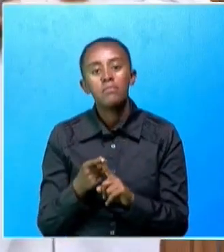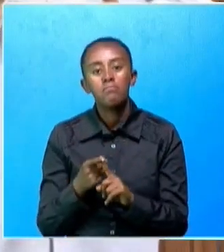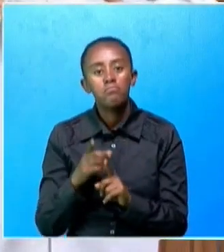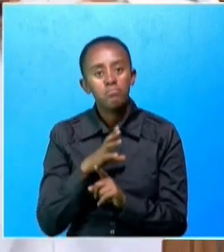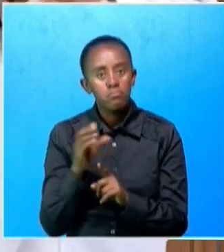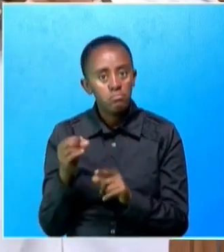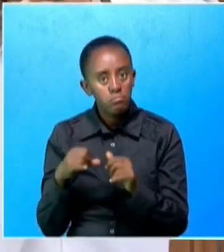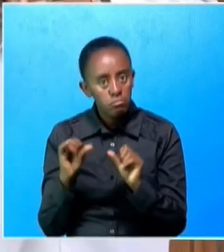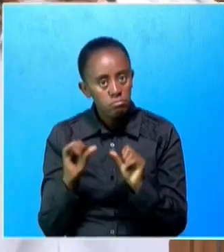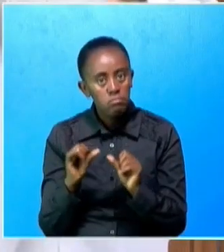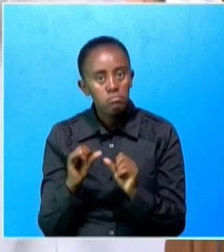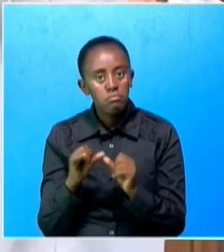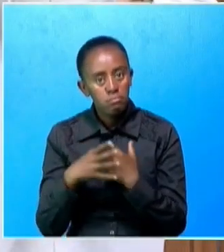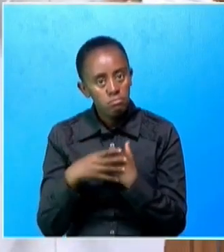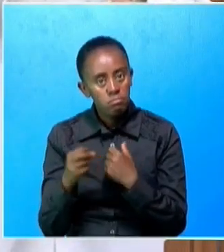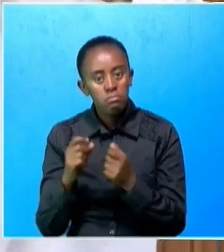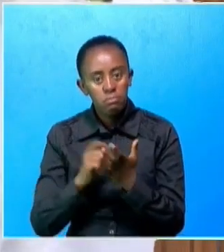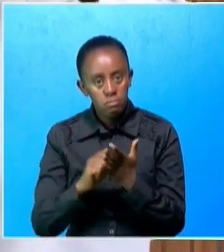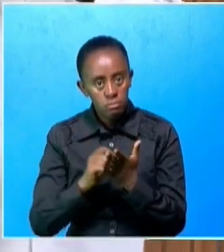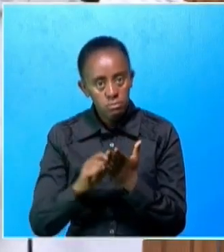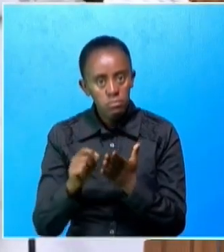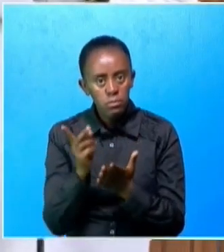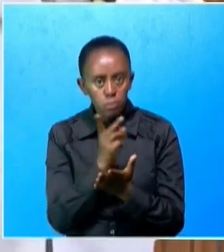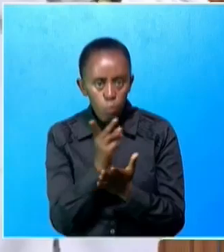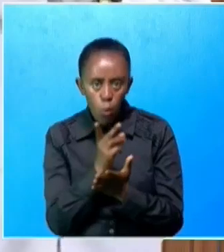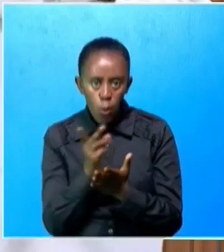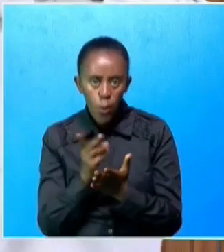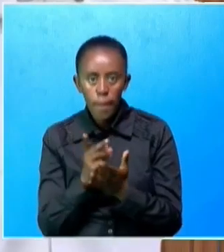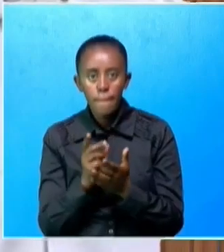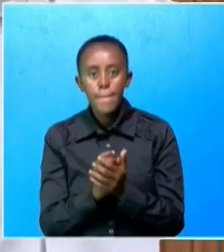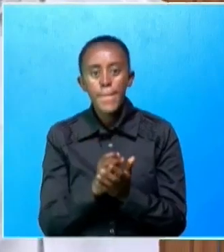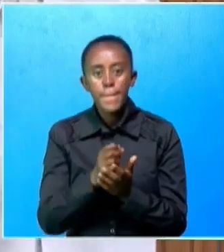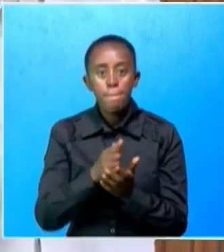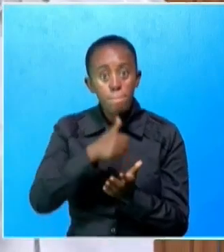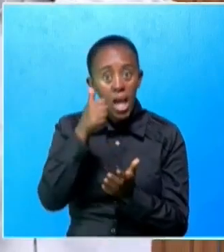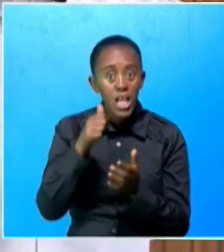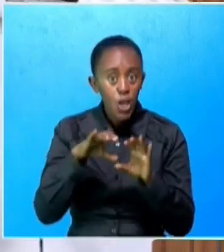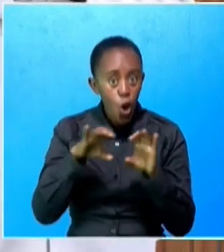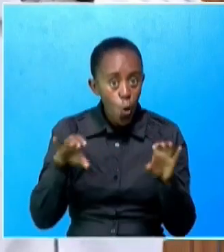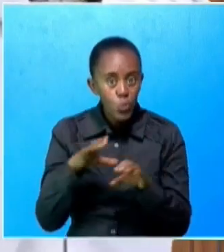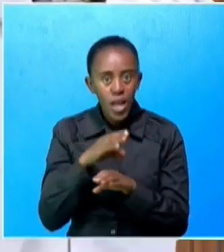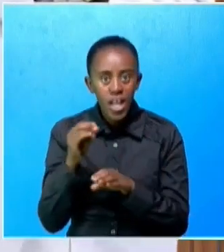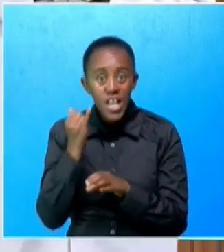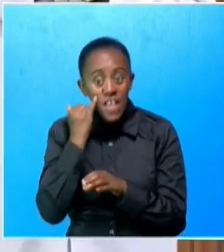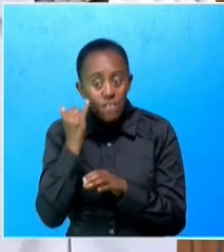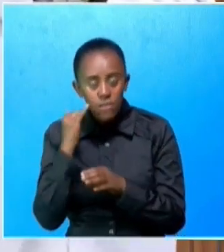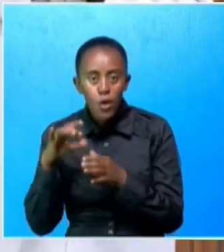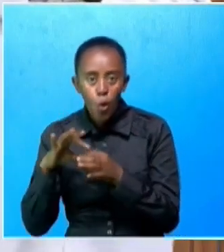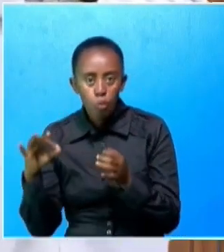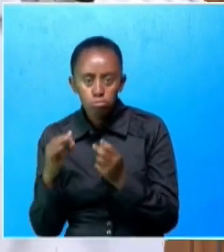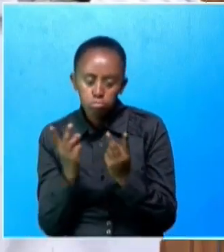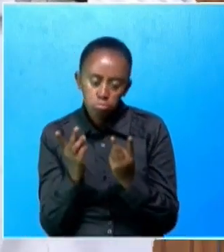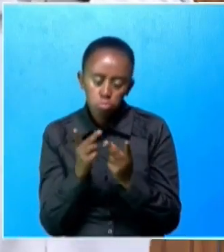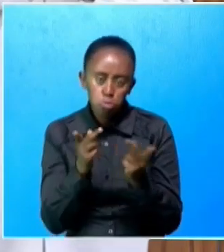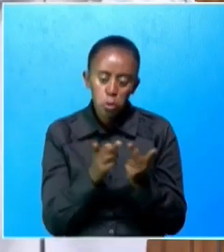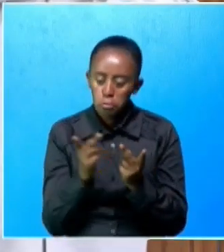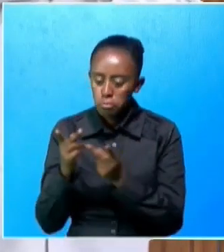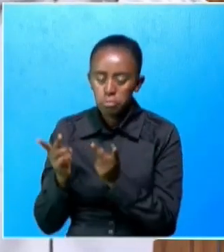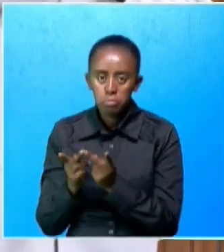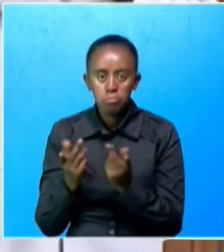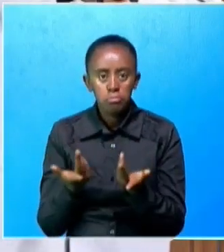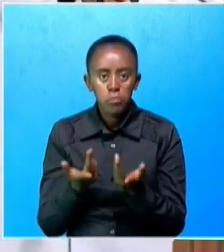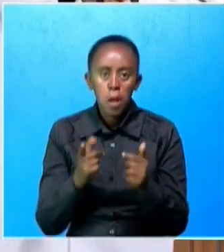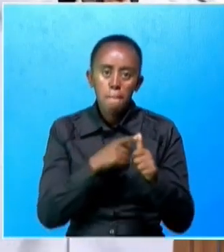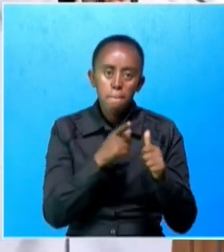and then copy it. You are welcome to write both the main clause and the clauses, whatever position you like. It may be at